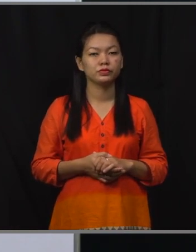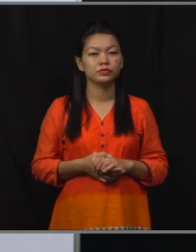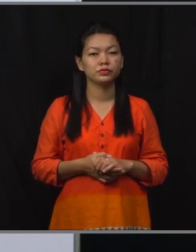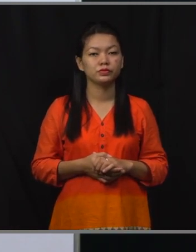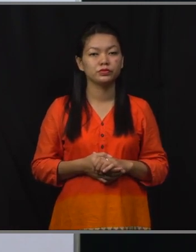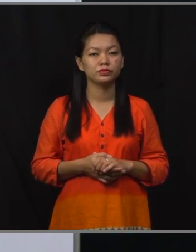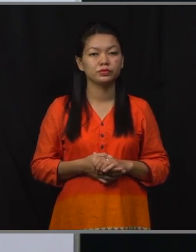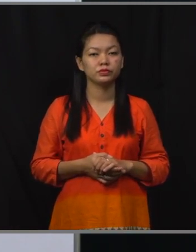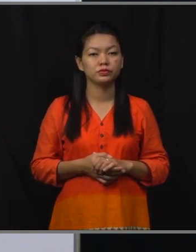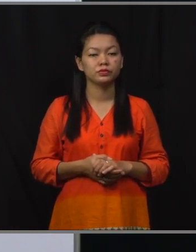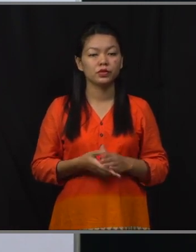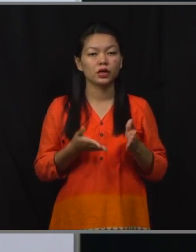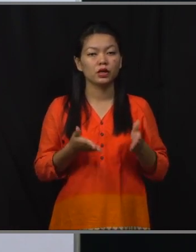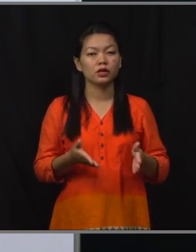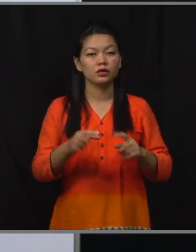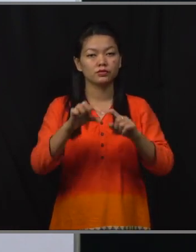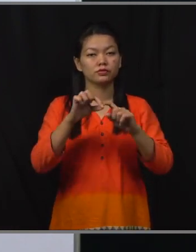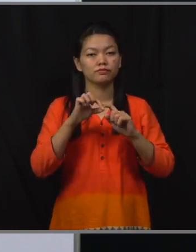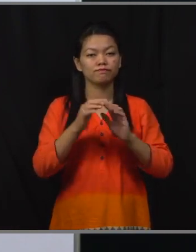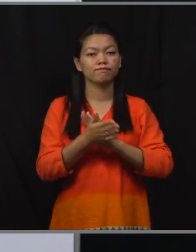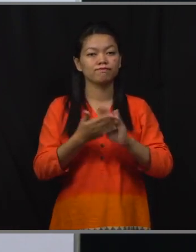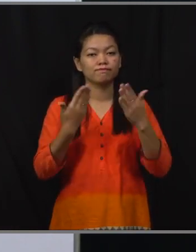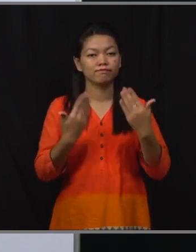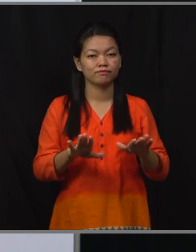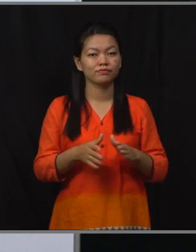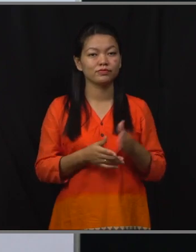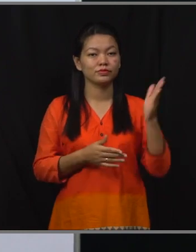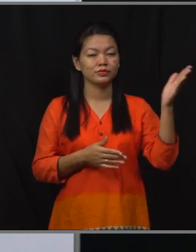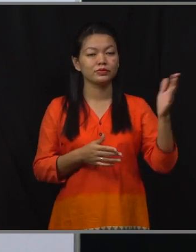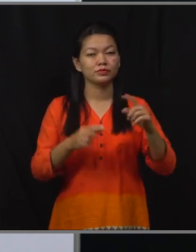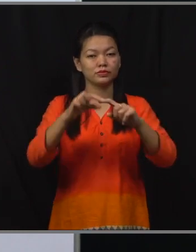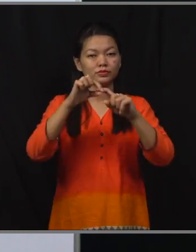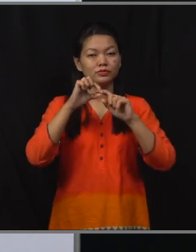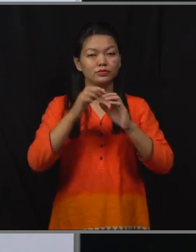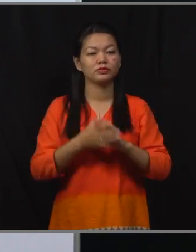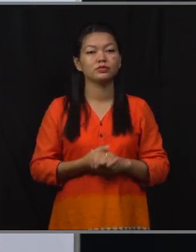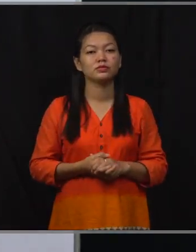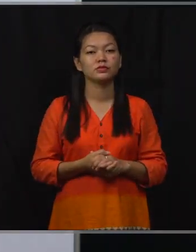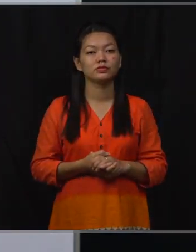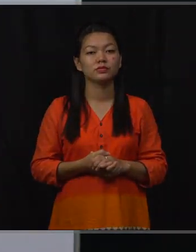So with this, I finished this question.